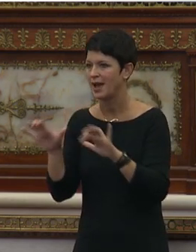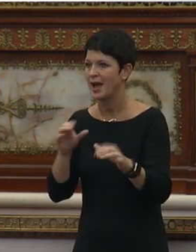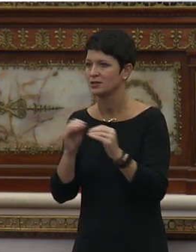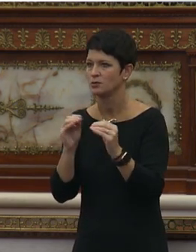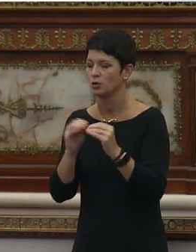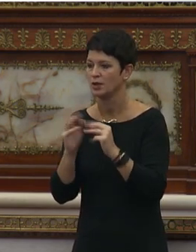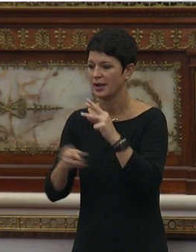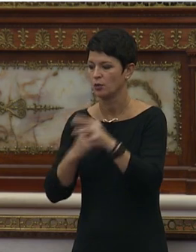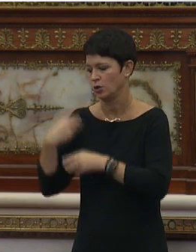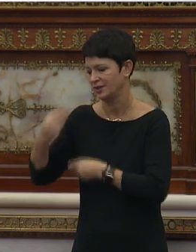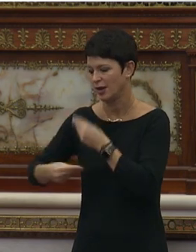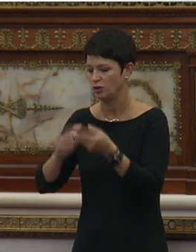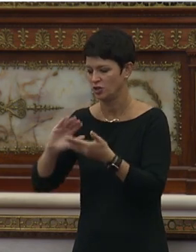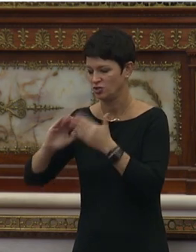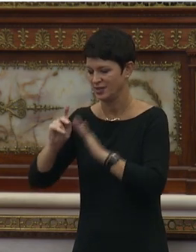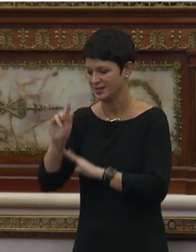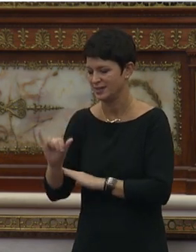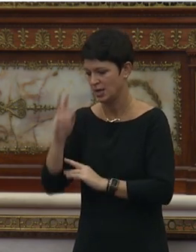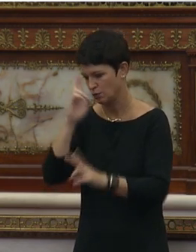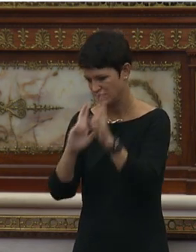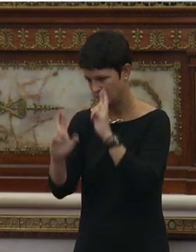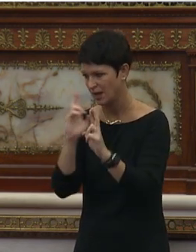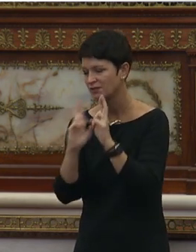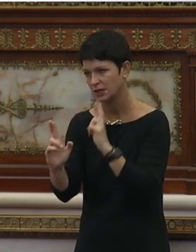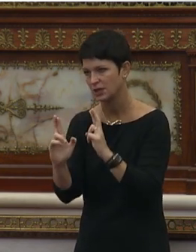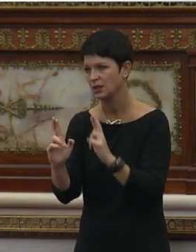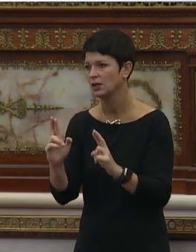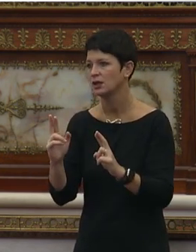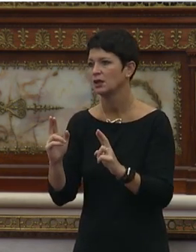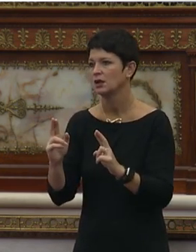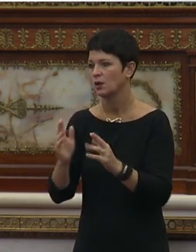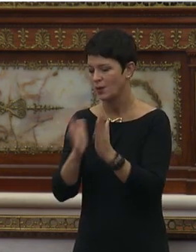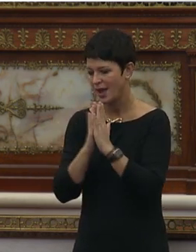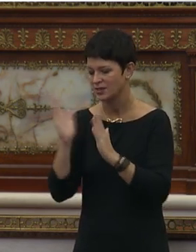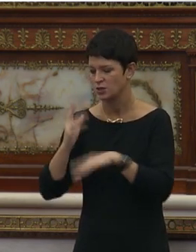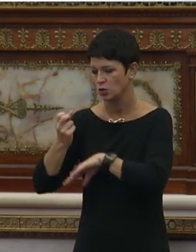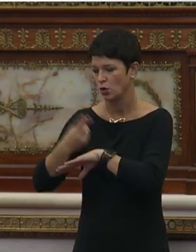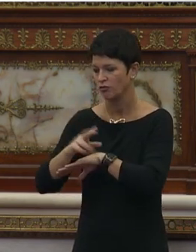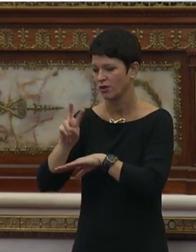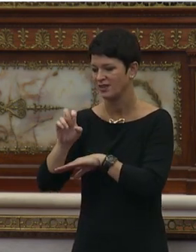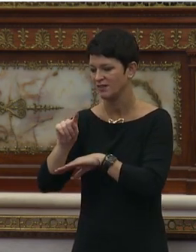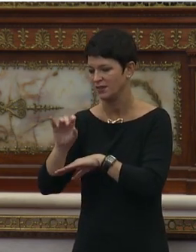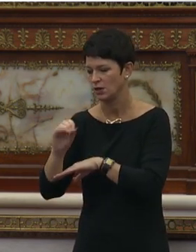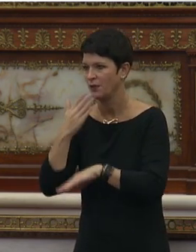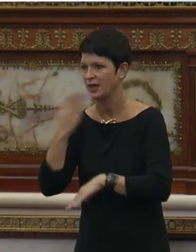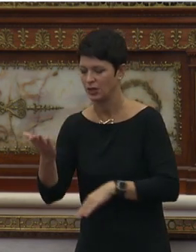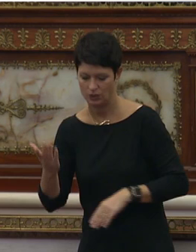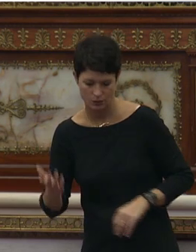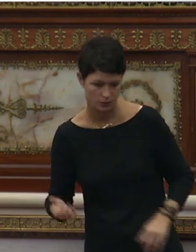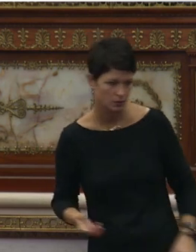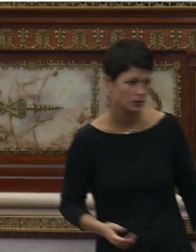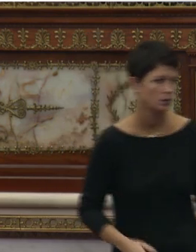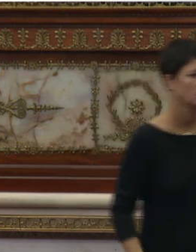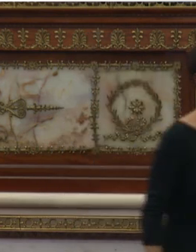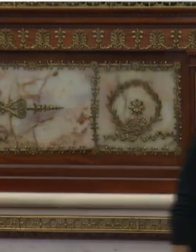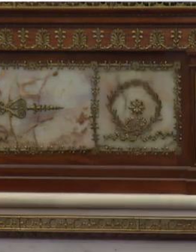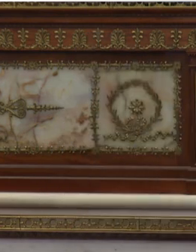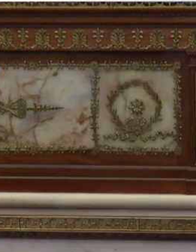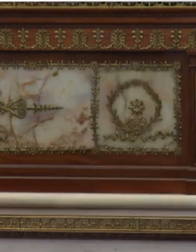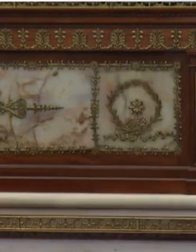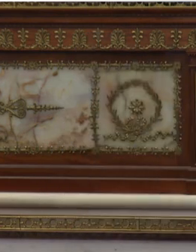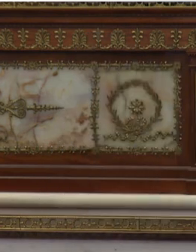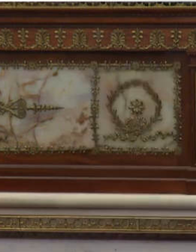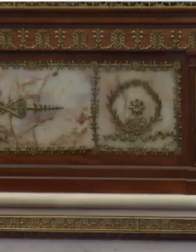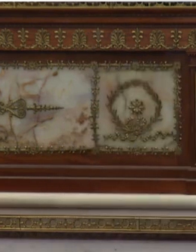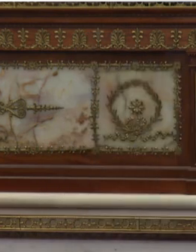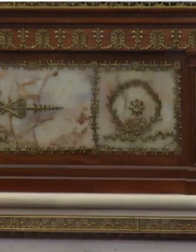World Heritage City, and respectfully, we ask that you override the veto. Thank you. Thank you, sir, for your testimony. We appreciate